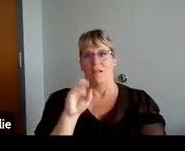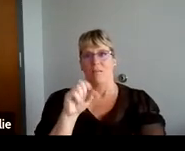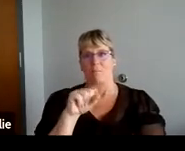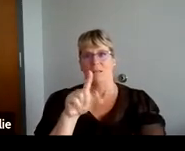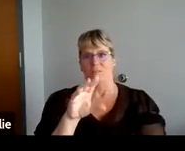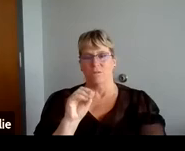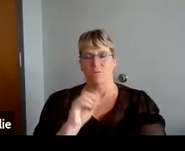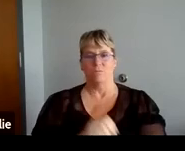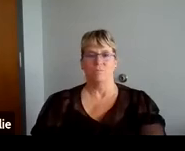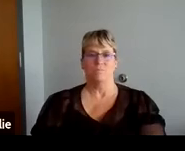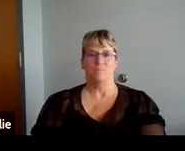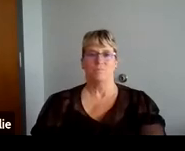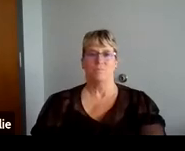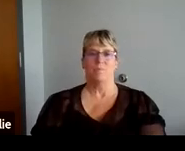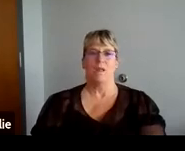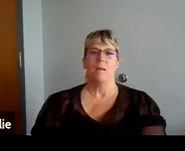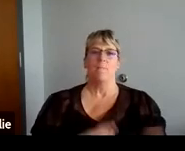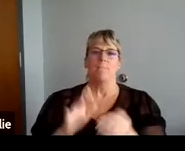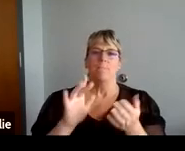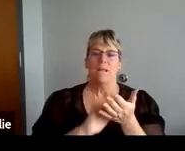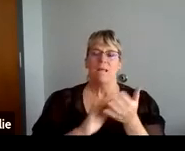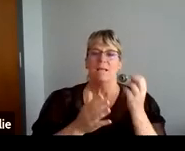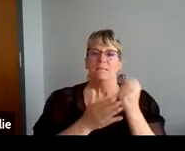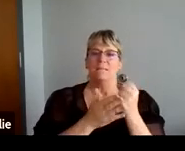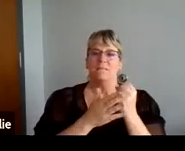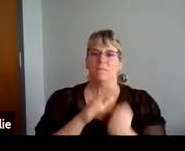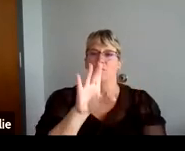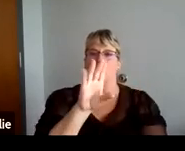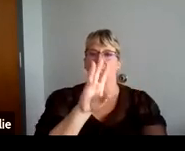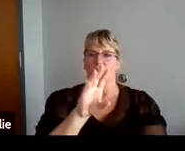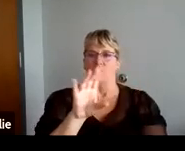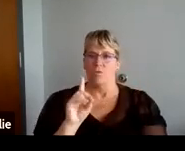look at medication-assisted withdrawal, we're looking